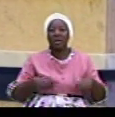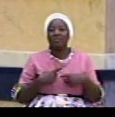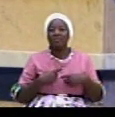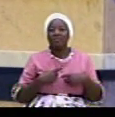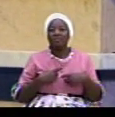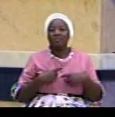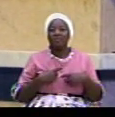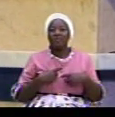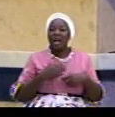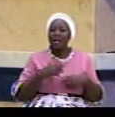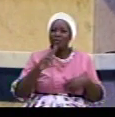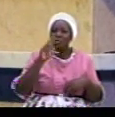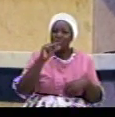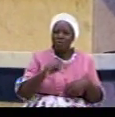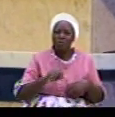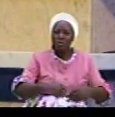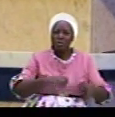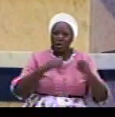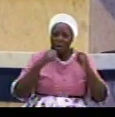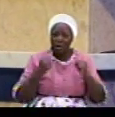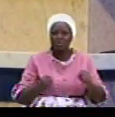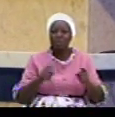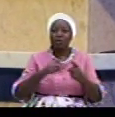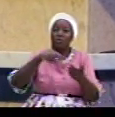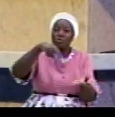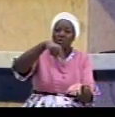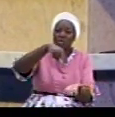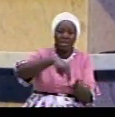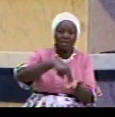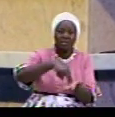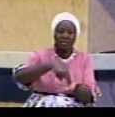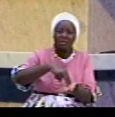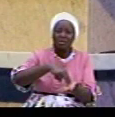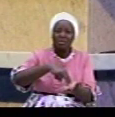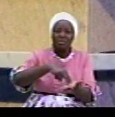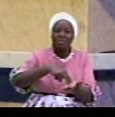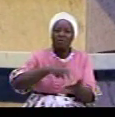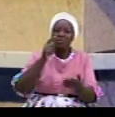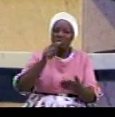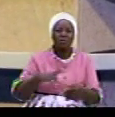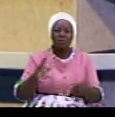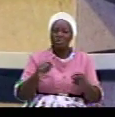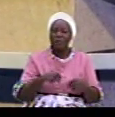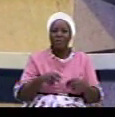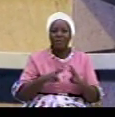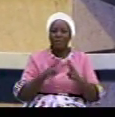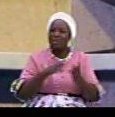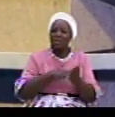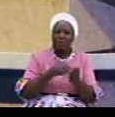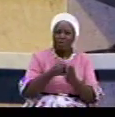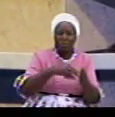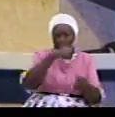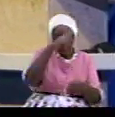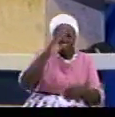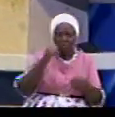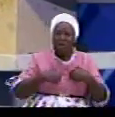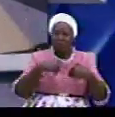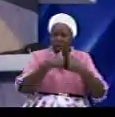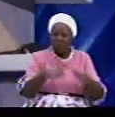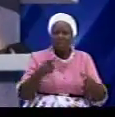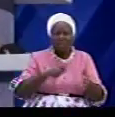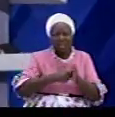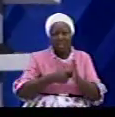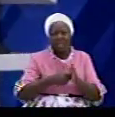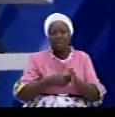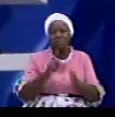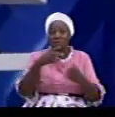no ability to stand, no backbone in your life, because you lost the key, you now